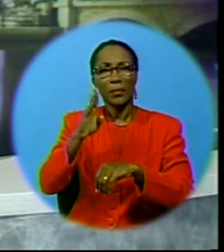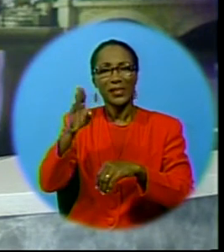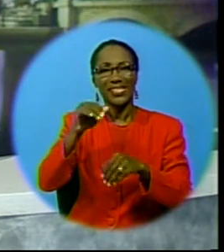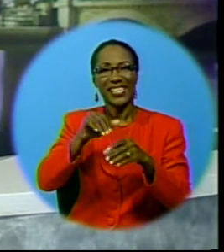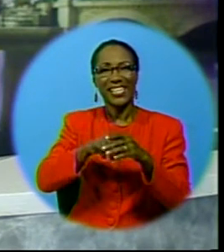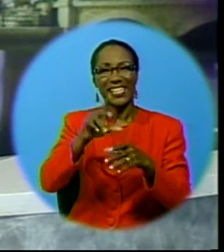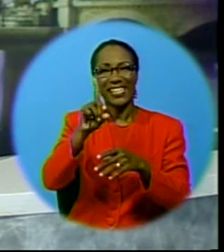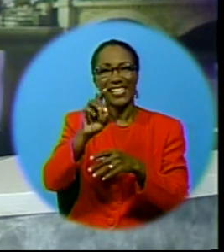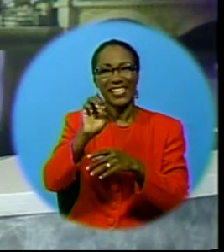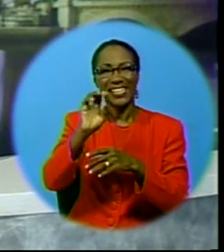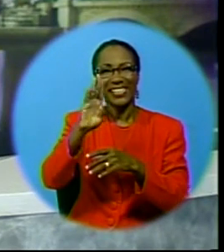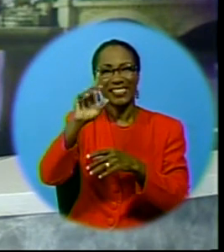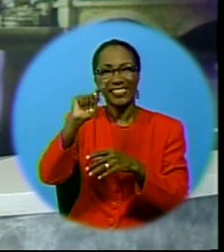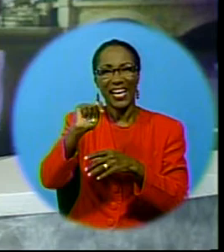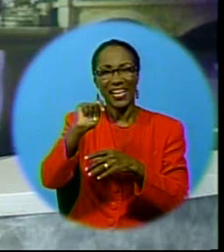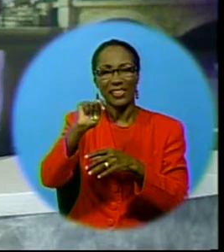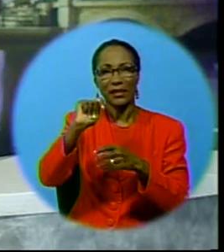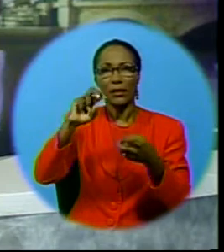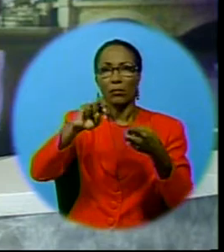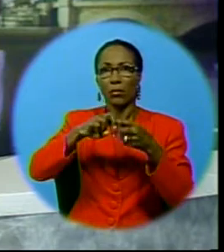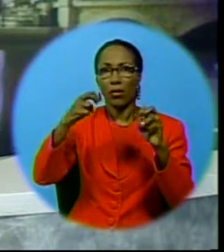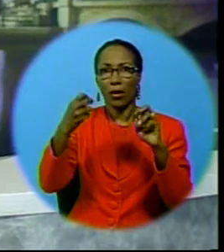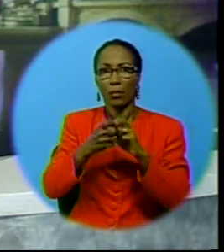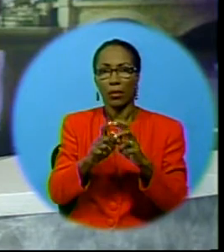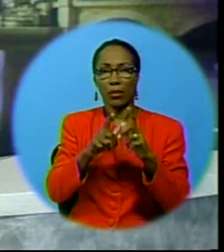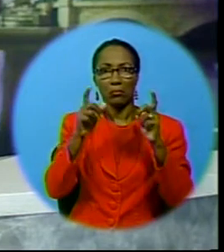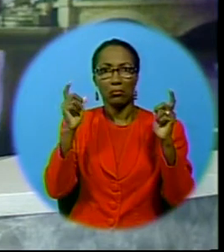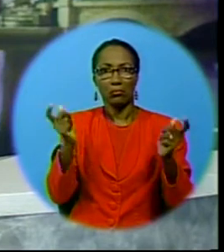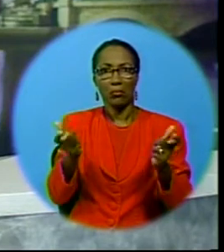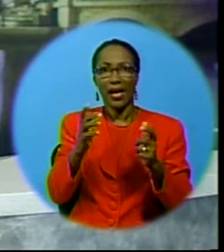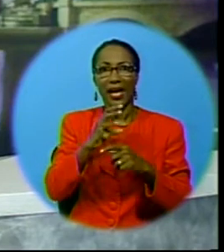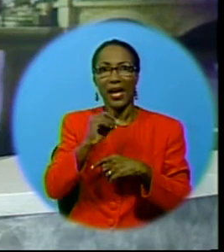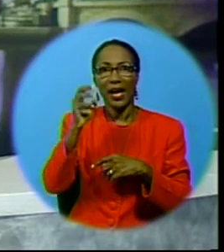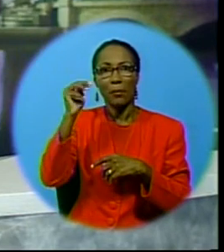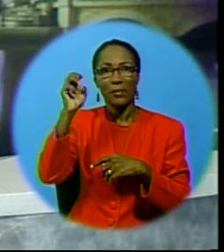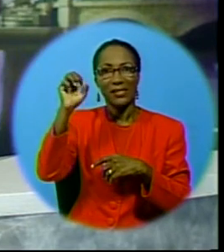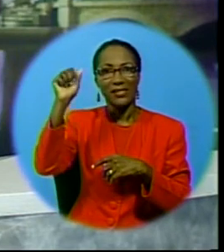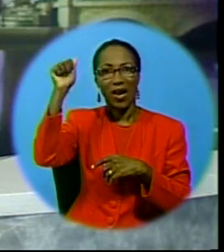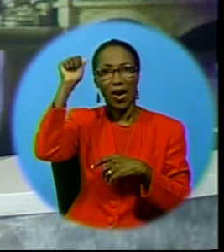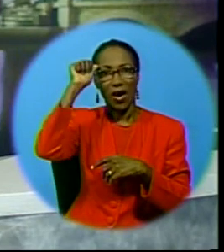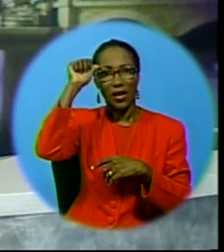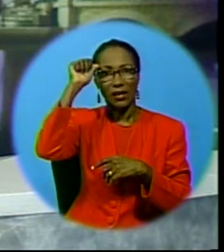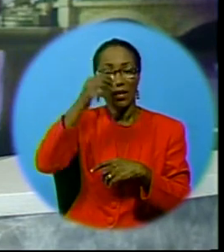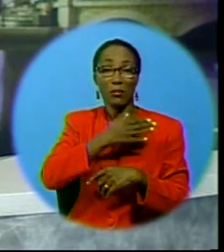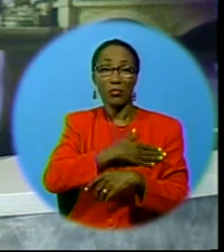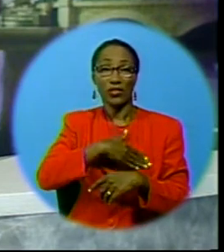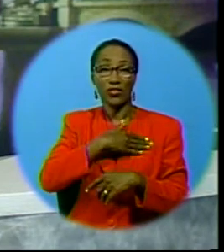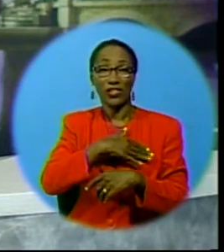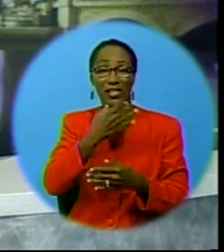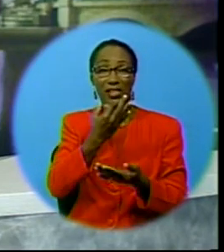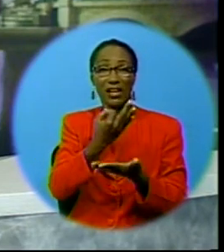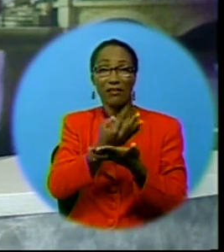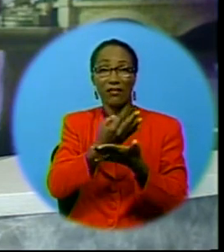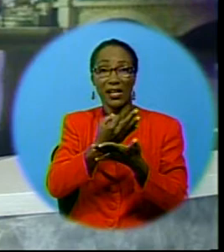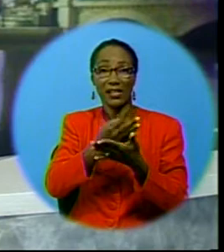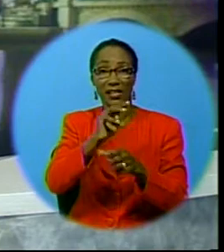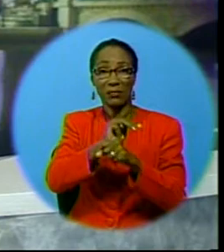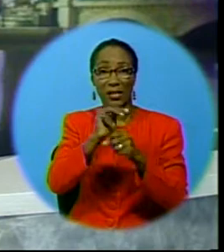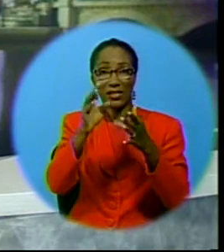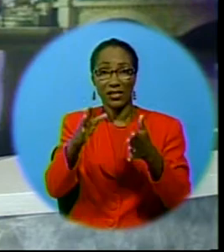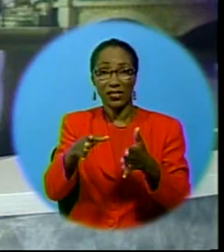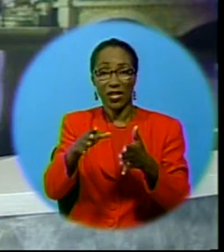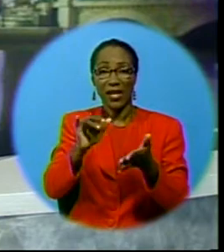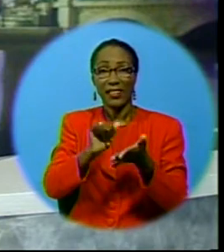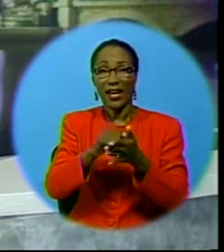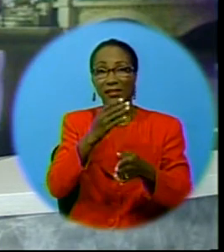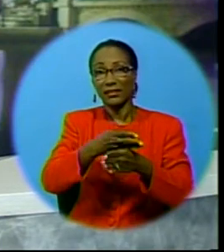examine debt refinancing. According to Mr. Arthur, while he appreciates the Finance Minister's announcement that the decline has stopped,